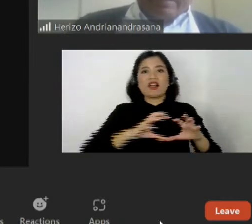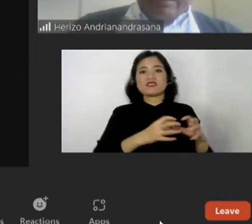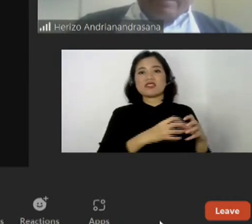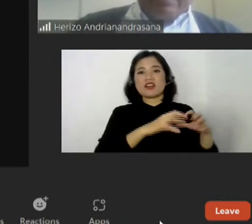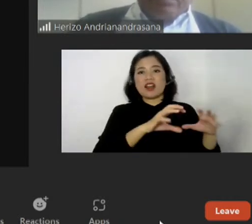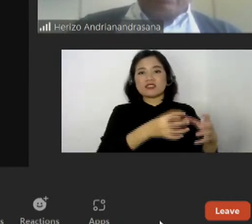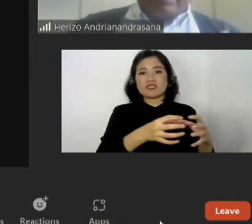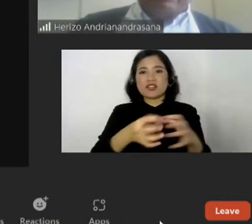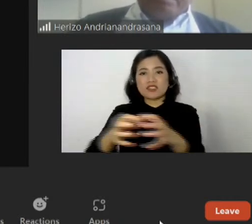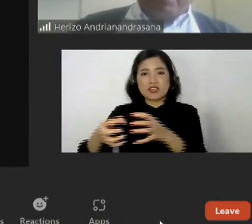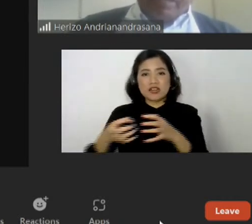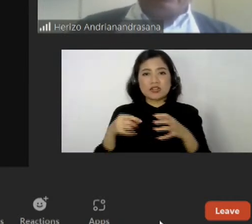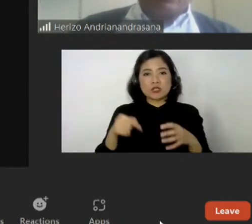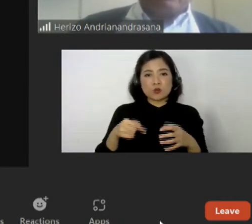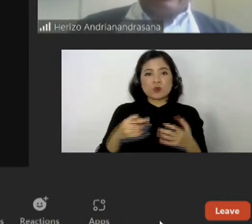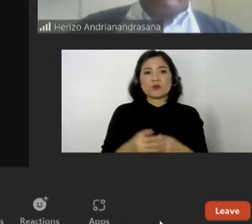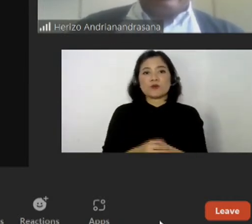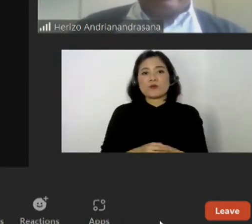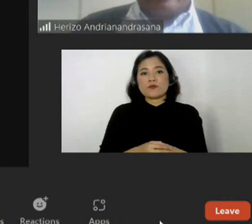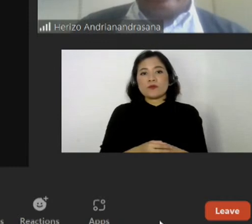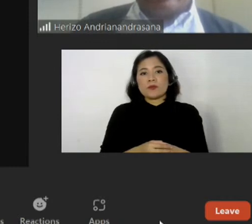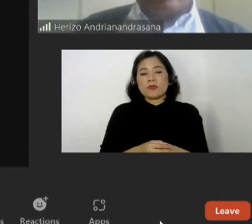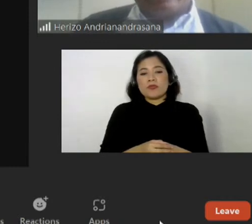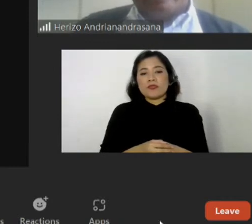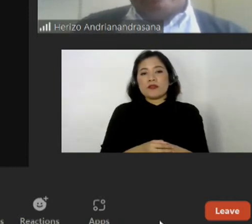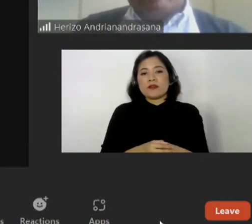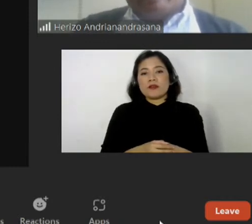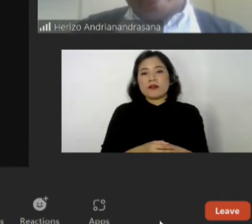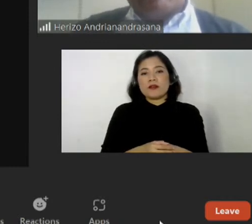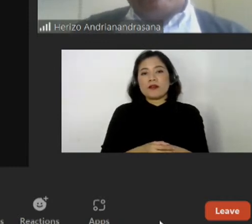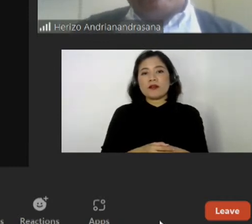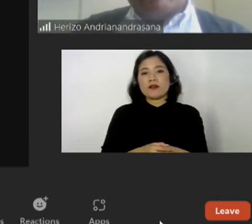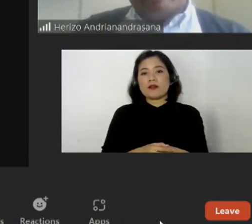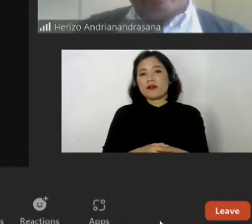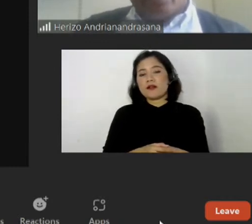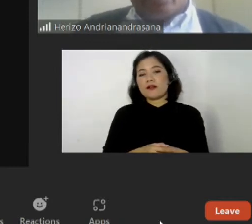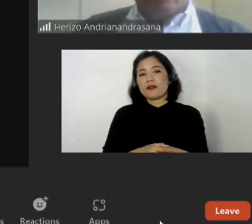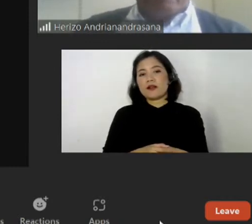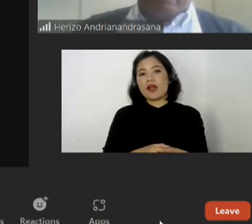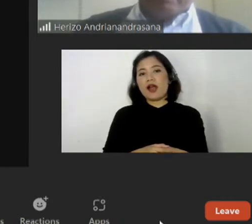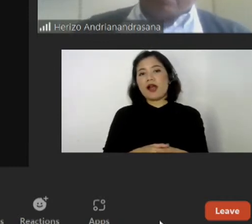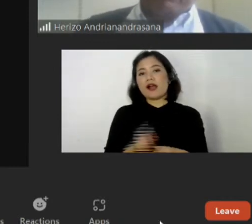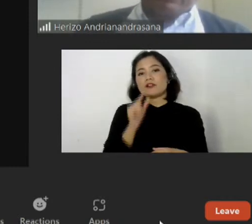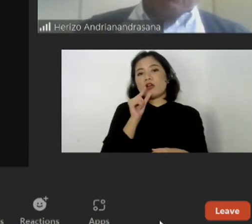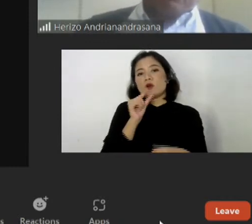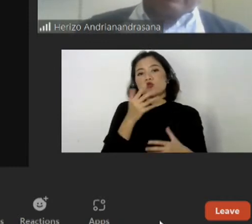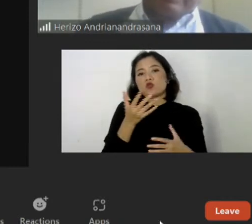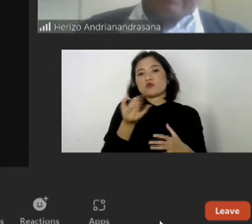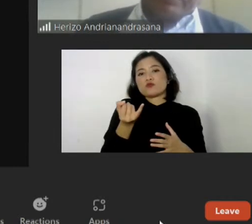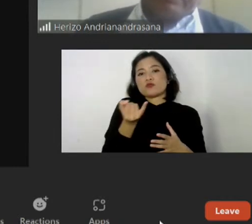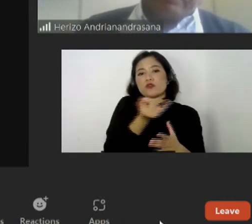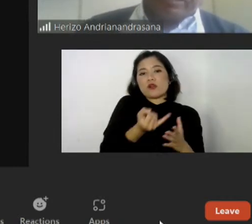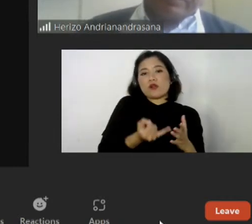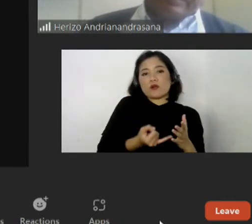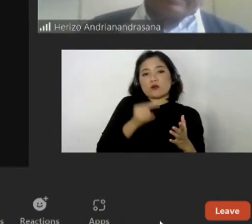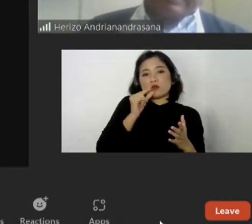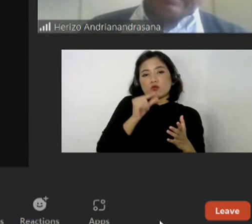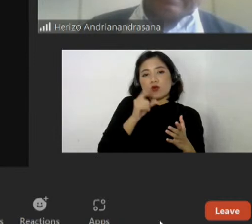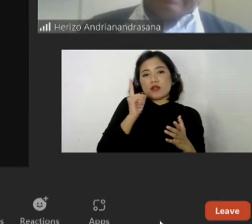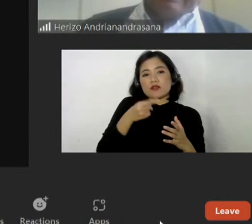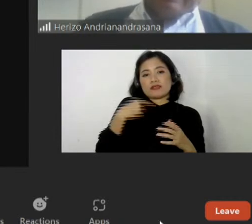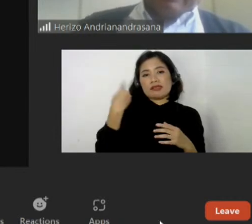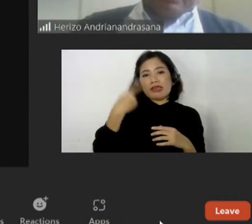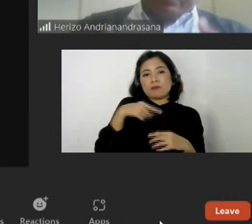we used the Python command in ArcGIS to draw buffer zones every 5